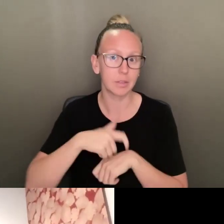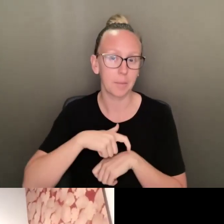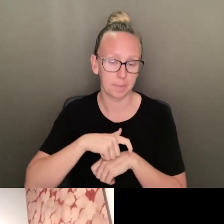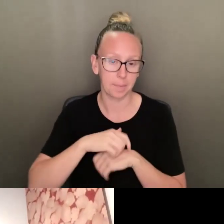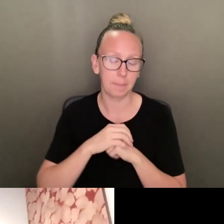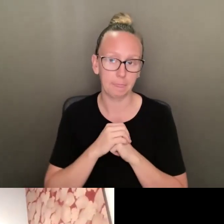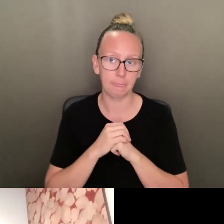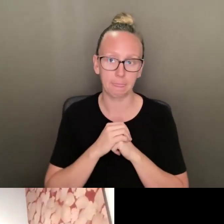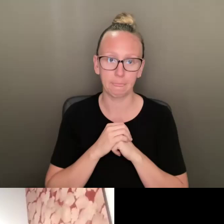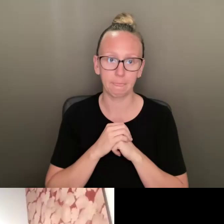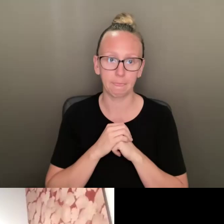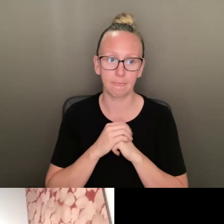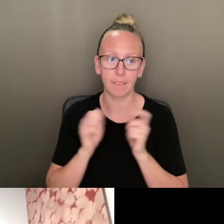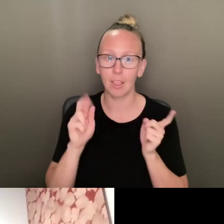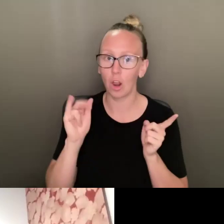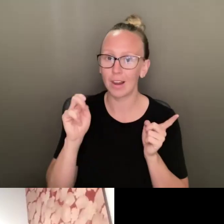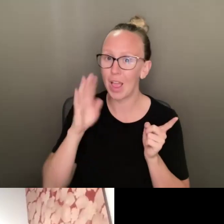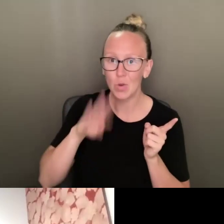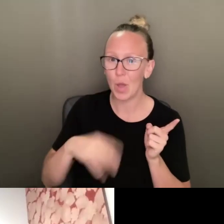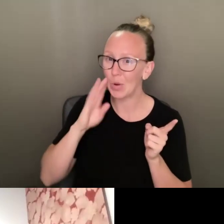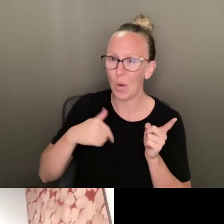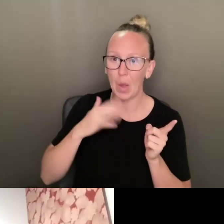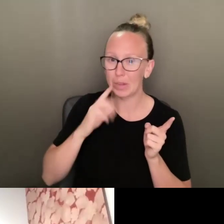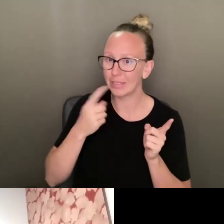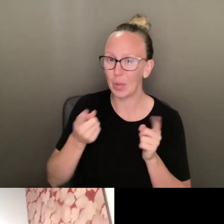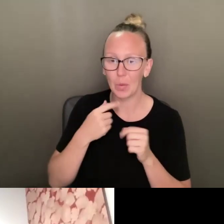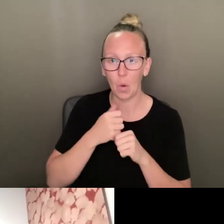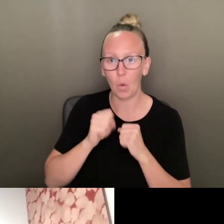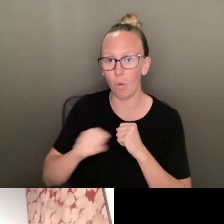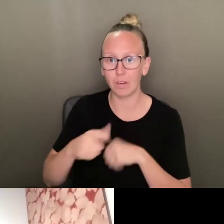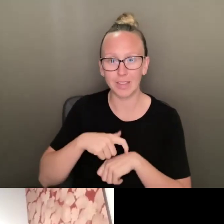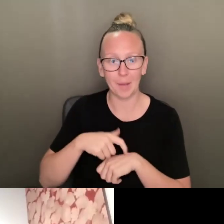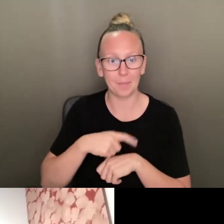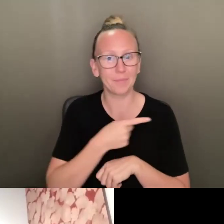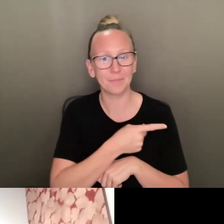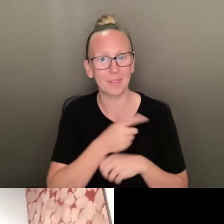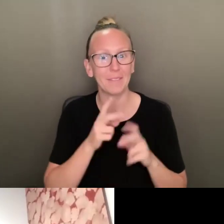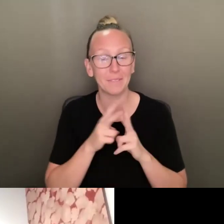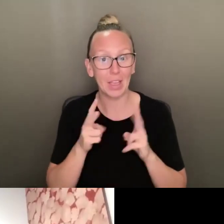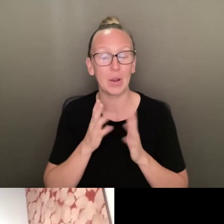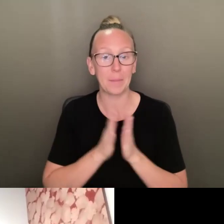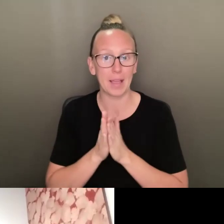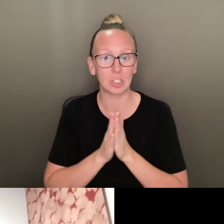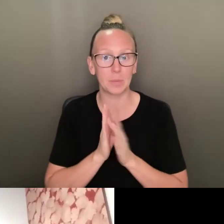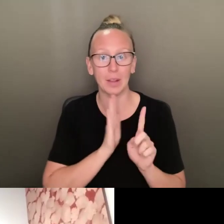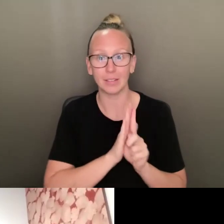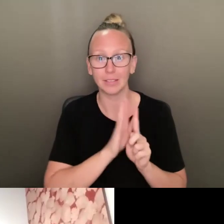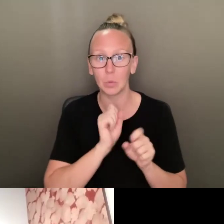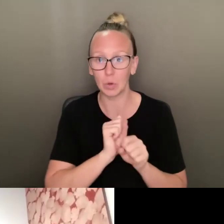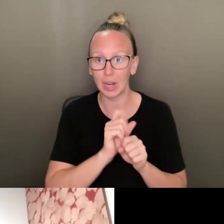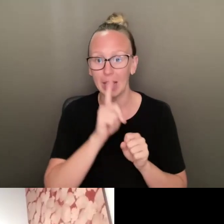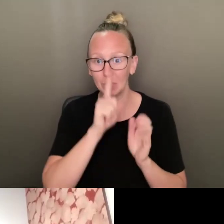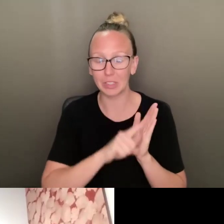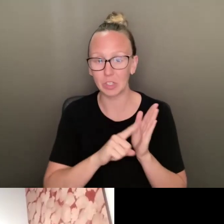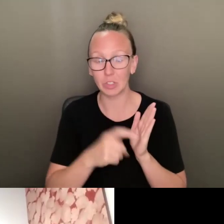time. I knew I would. I told you I was gonna go over time. They are very passionate about their work and the research, as you can